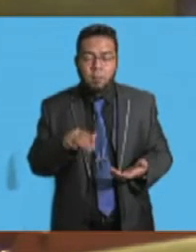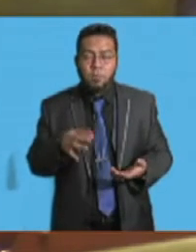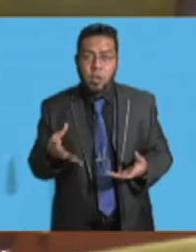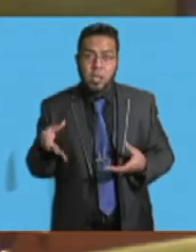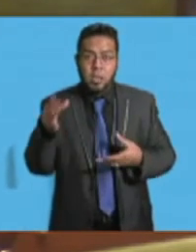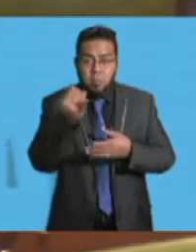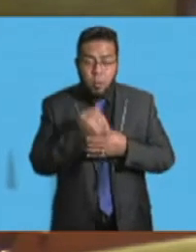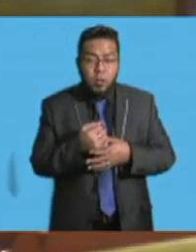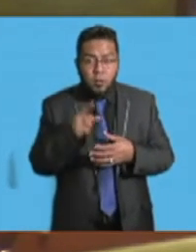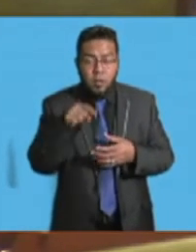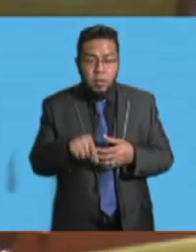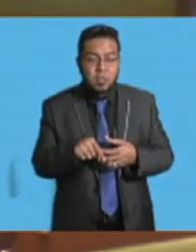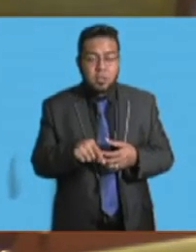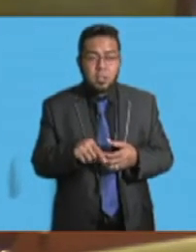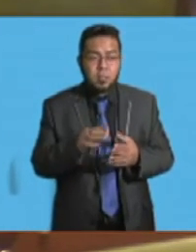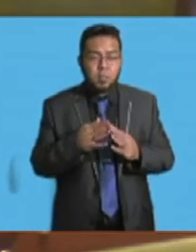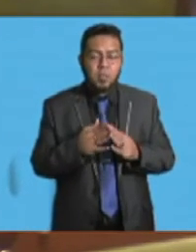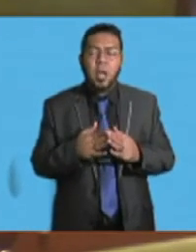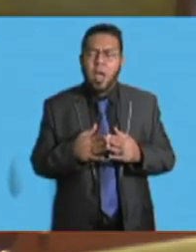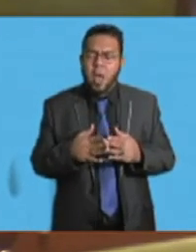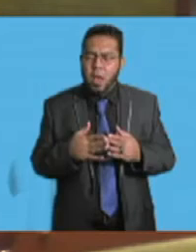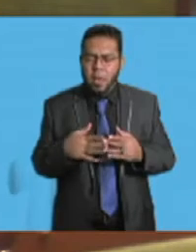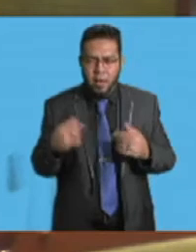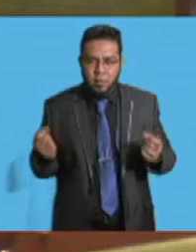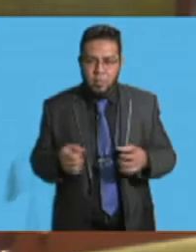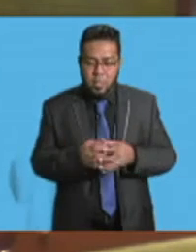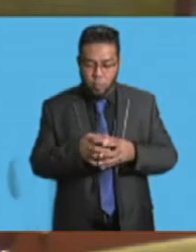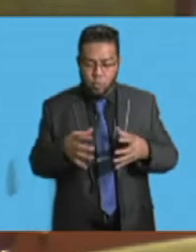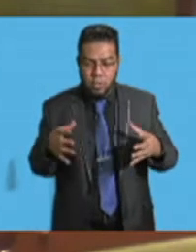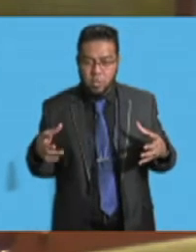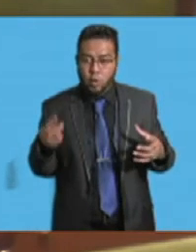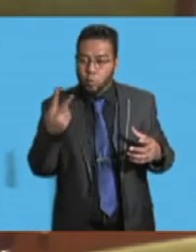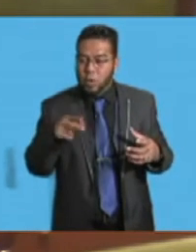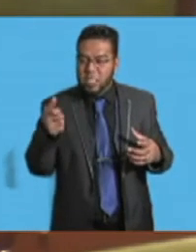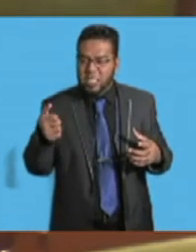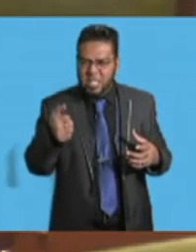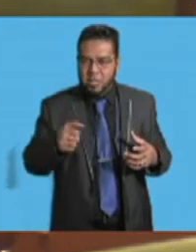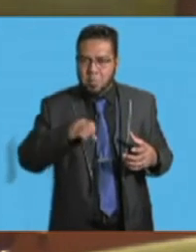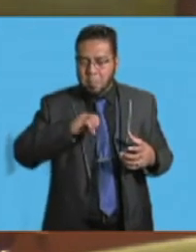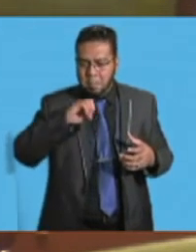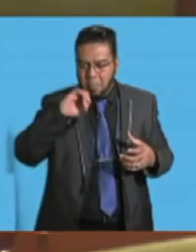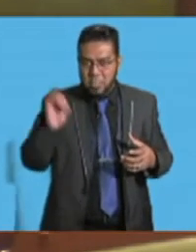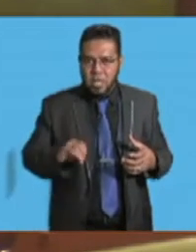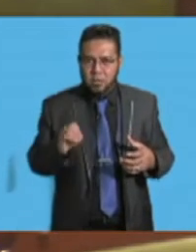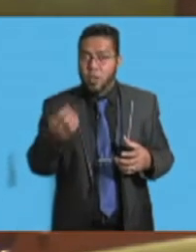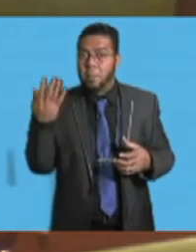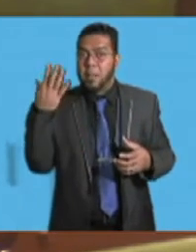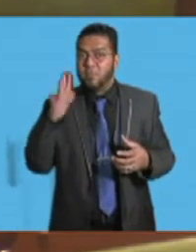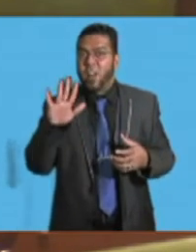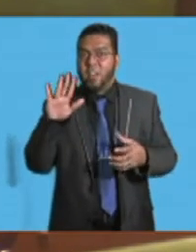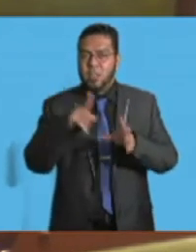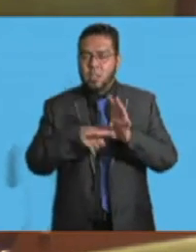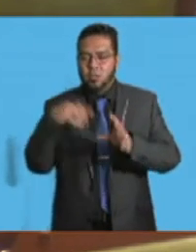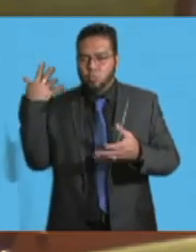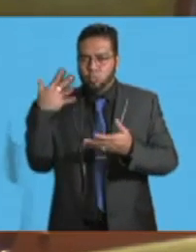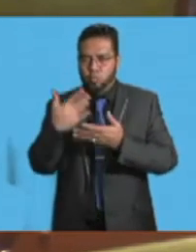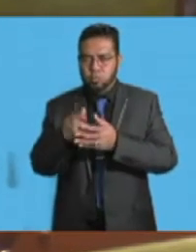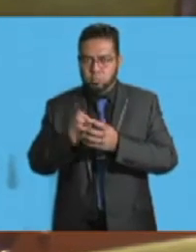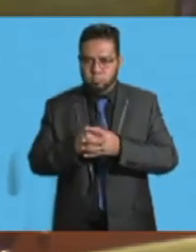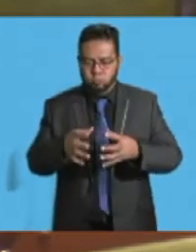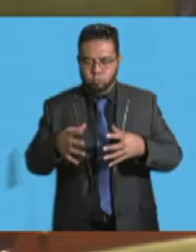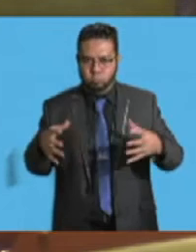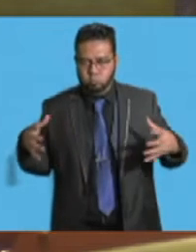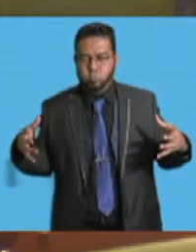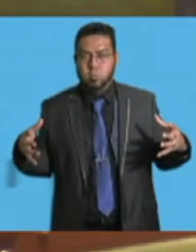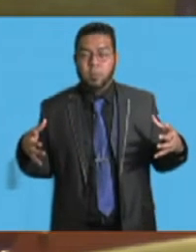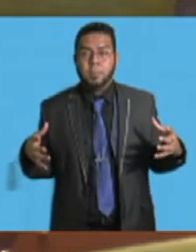has been consistently increasing at an annual average growth of 26% for the past 5 years. The main objective of the piggery